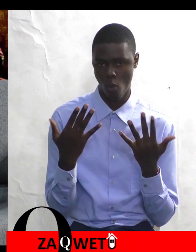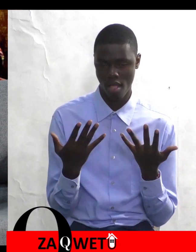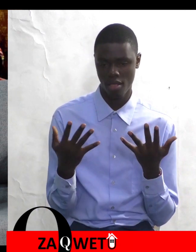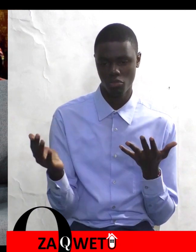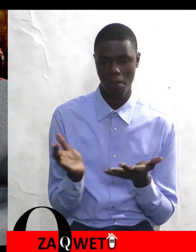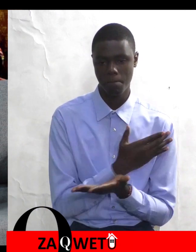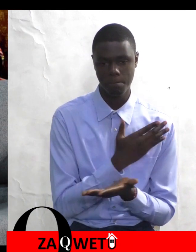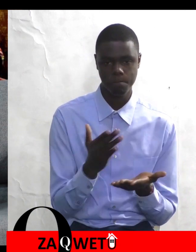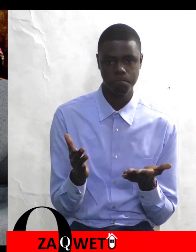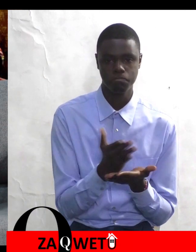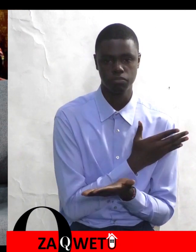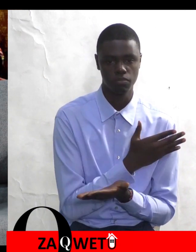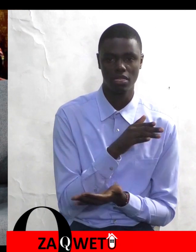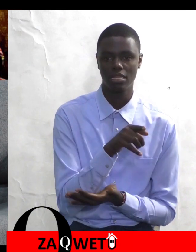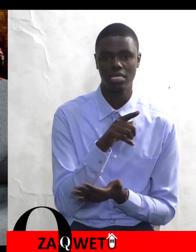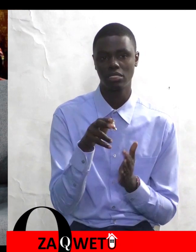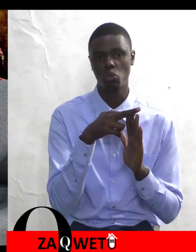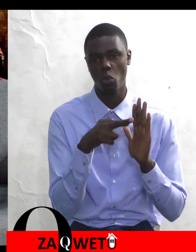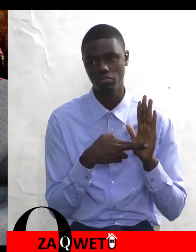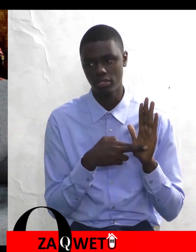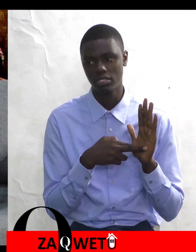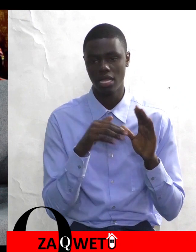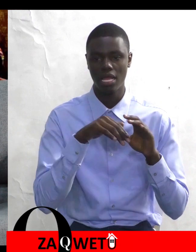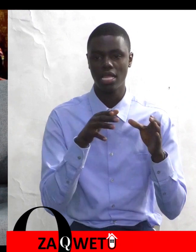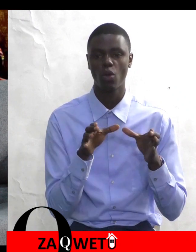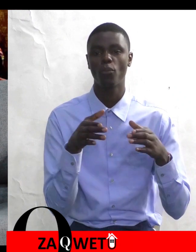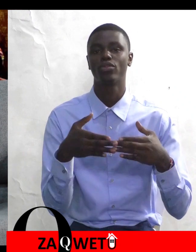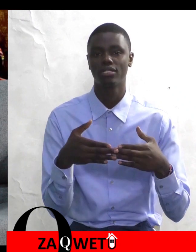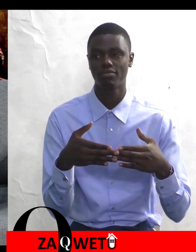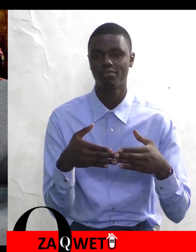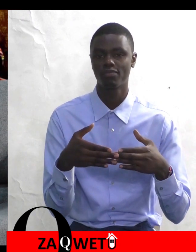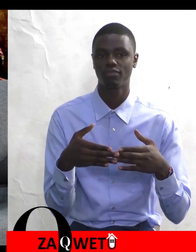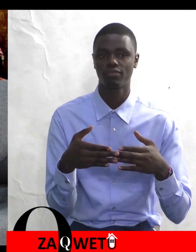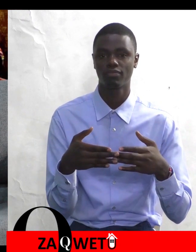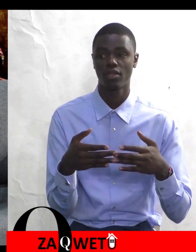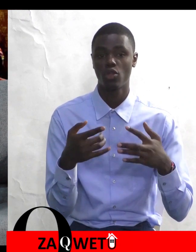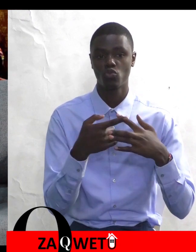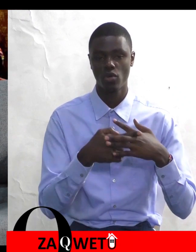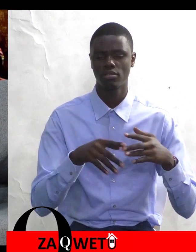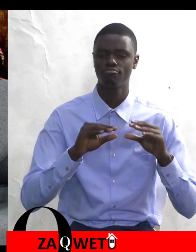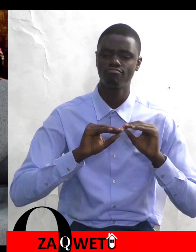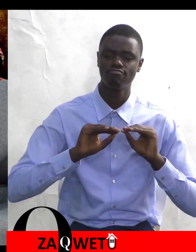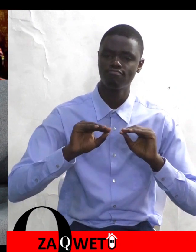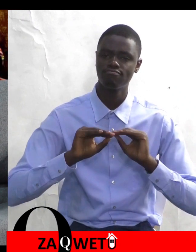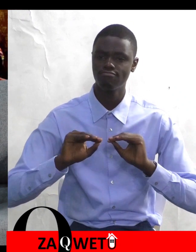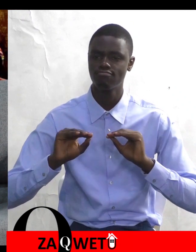the reason why it was created is to eliminate as such norms in the community. Tuanze